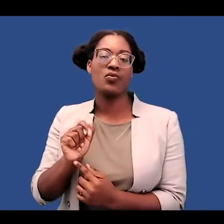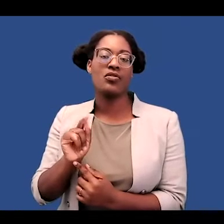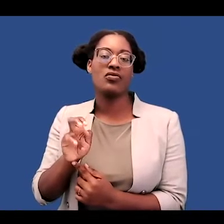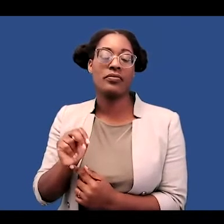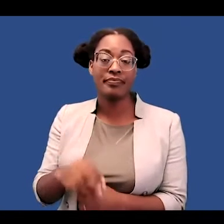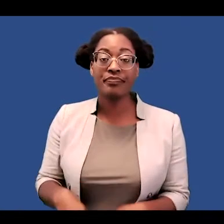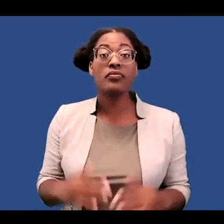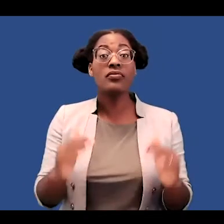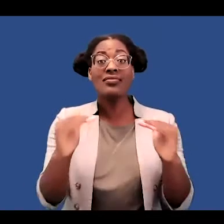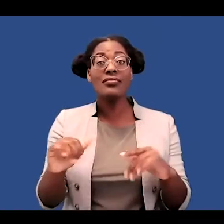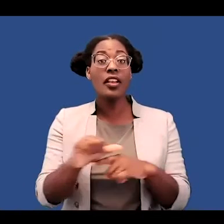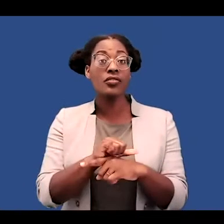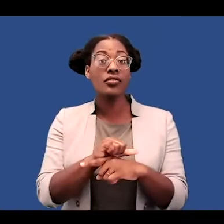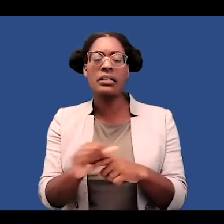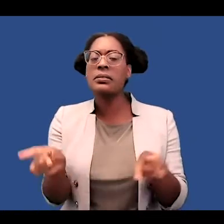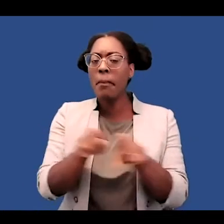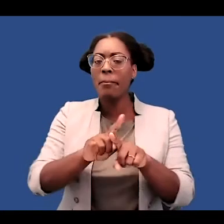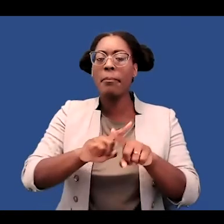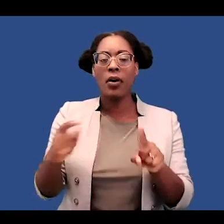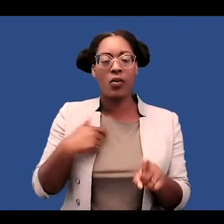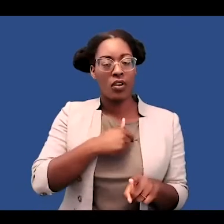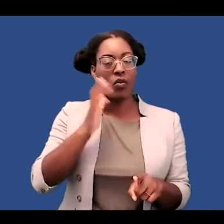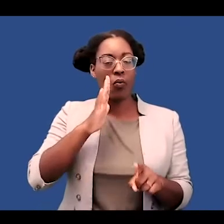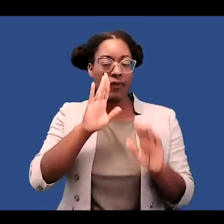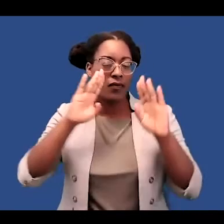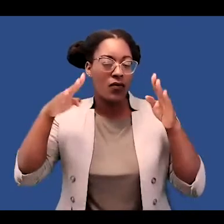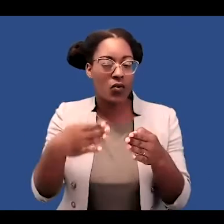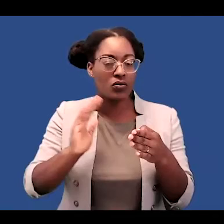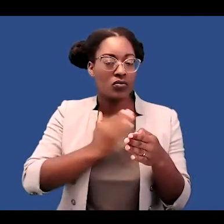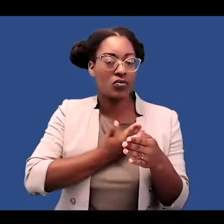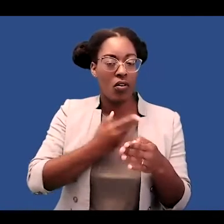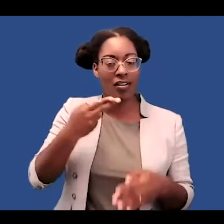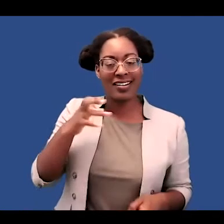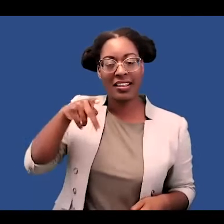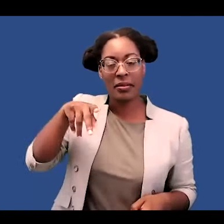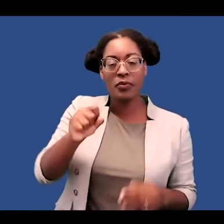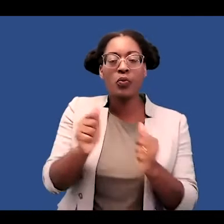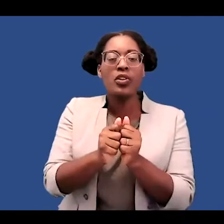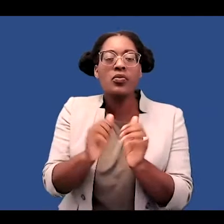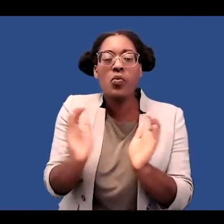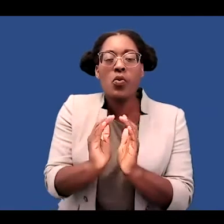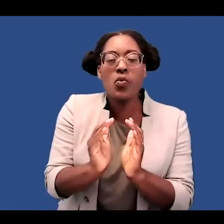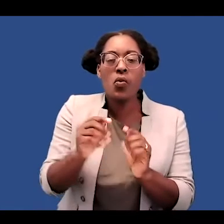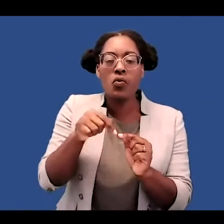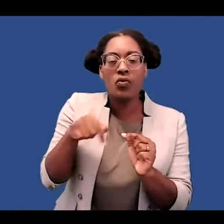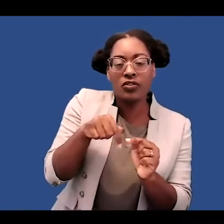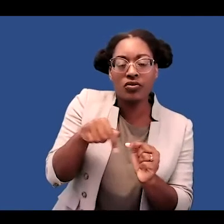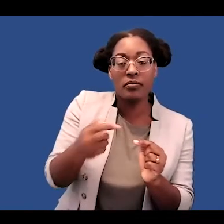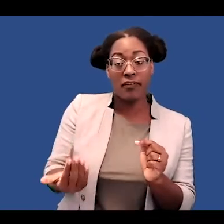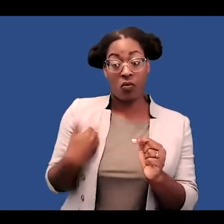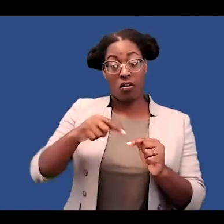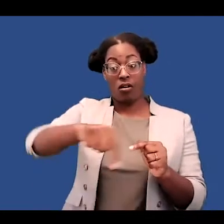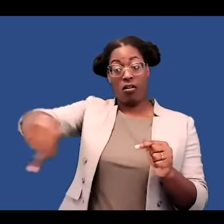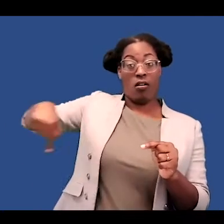going to be the same exercise, except this time we're going to isolate our hip rotations into smaller rotations. It's going to